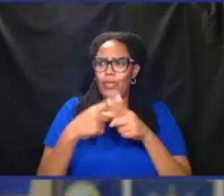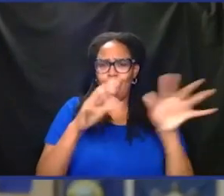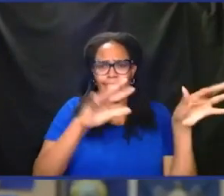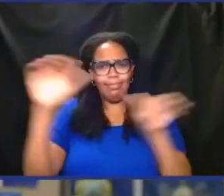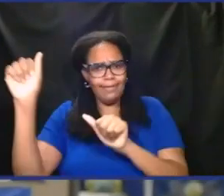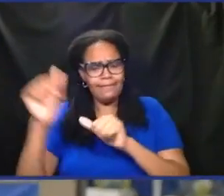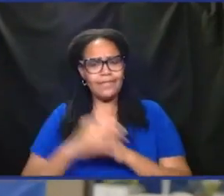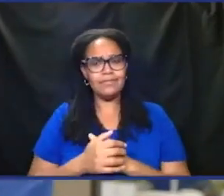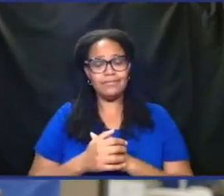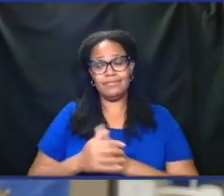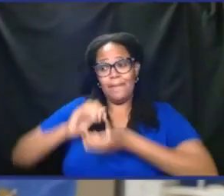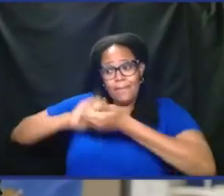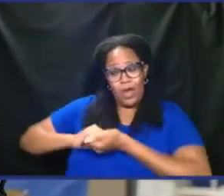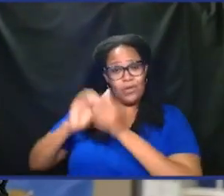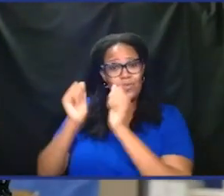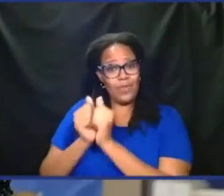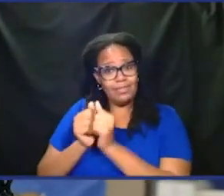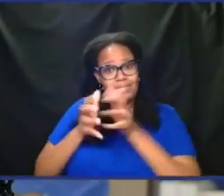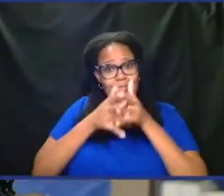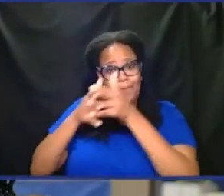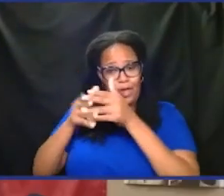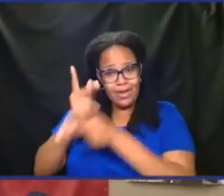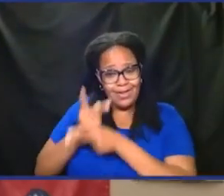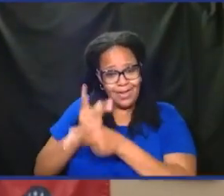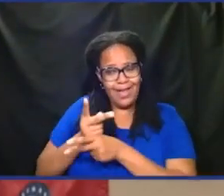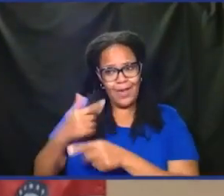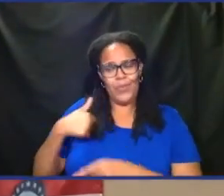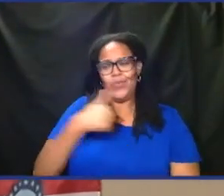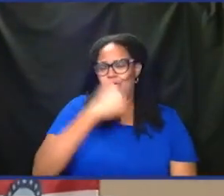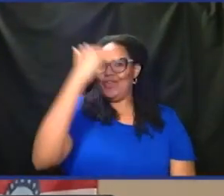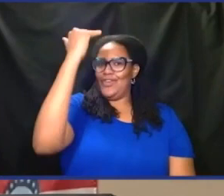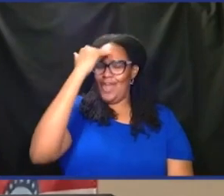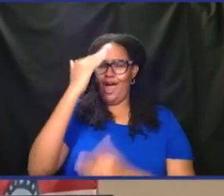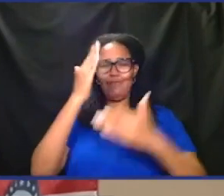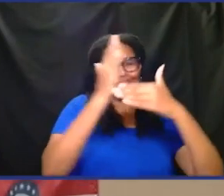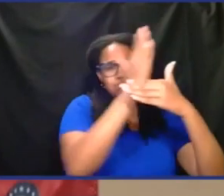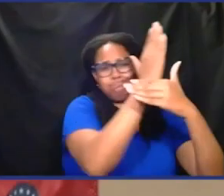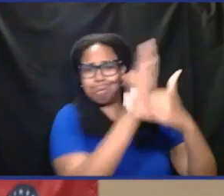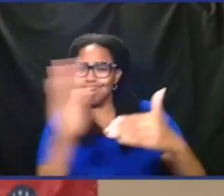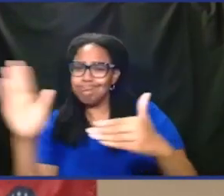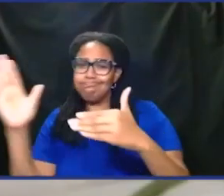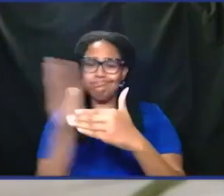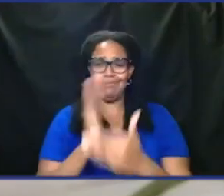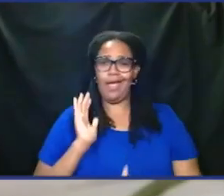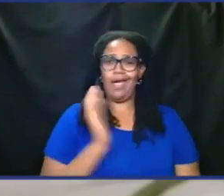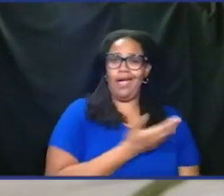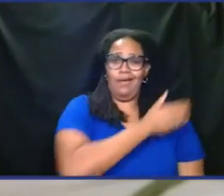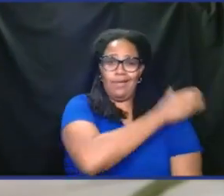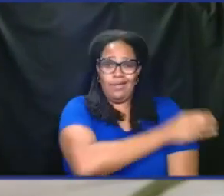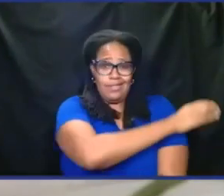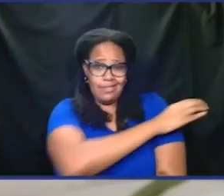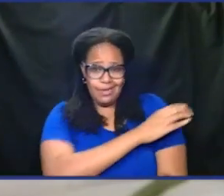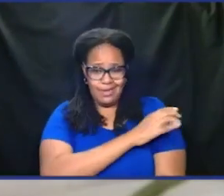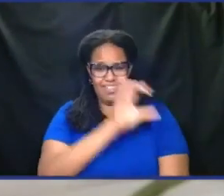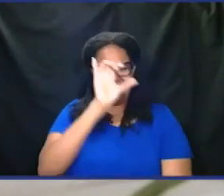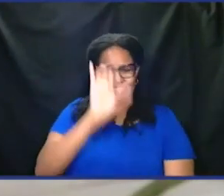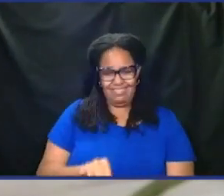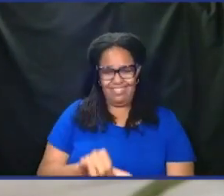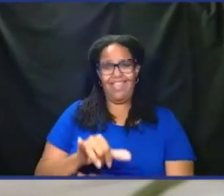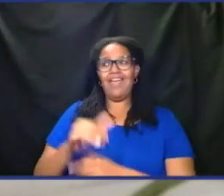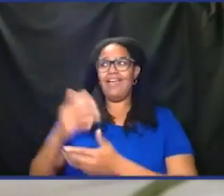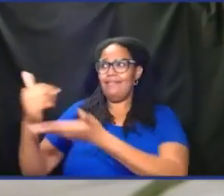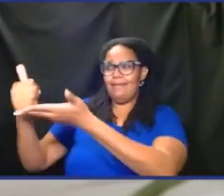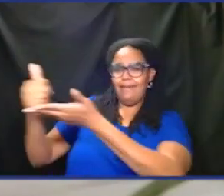with Americares in an even larger way, that from top to bottom throughout the culture of our clinic, this transformation process